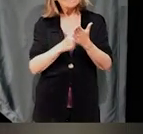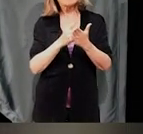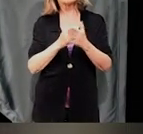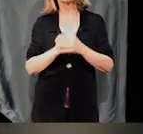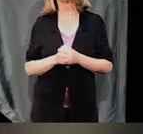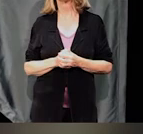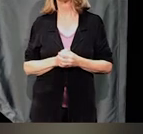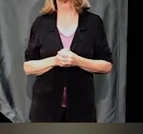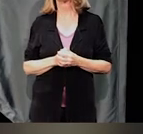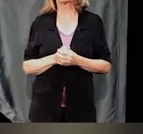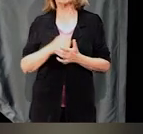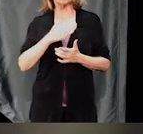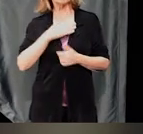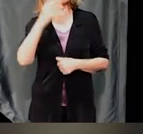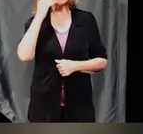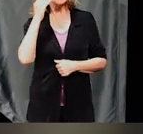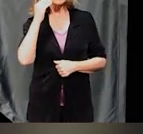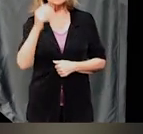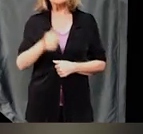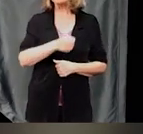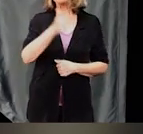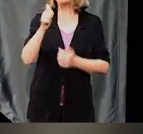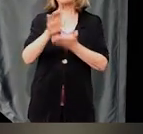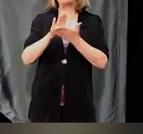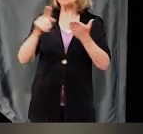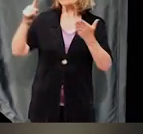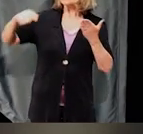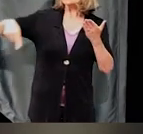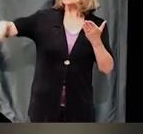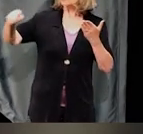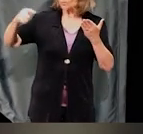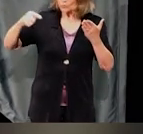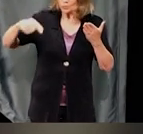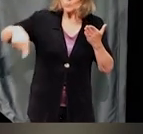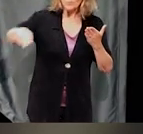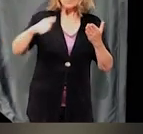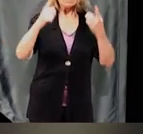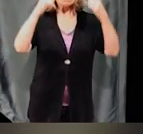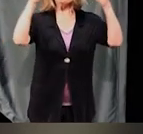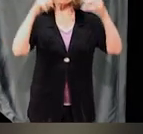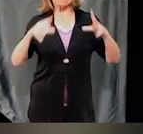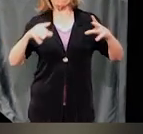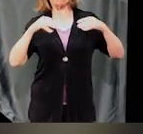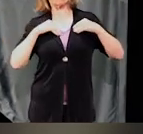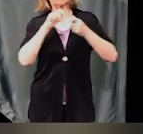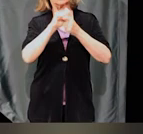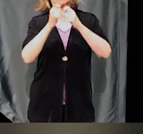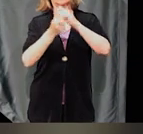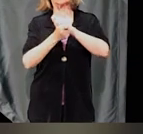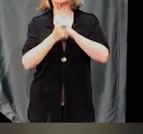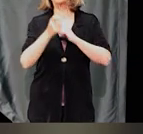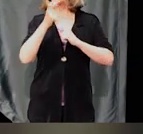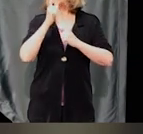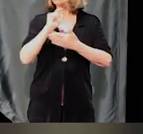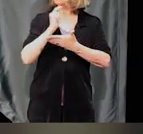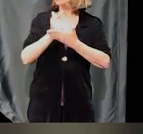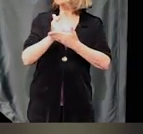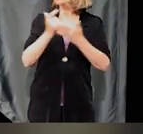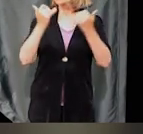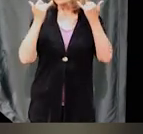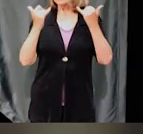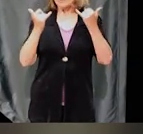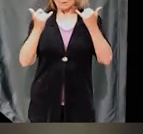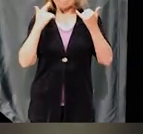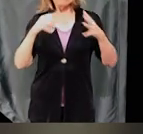and from what other colleagues have shared, the students of Bristol have embraced change. Each of you students graduating today has risen to the